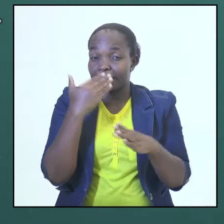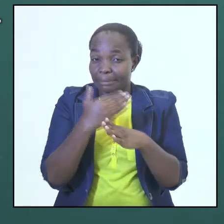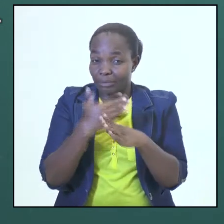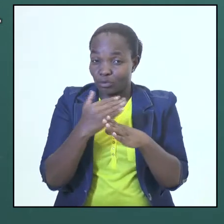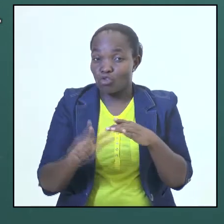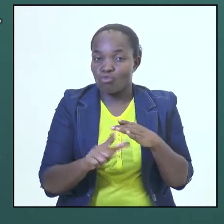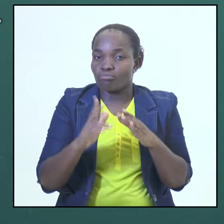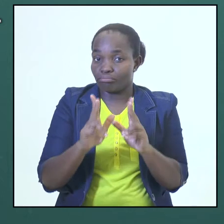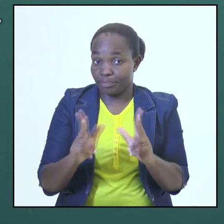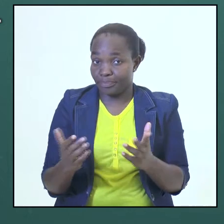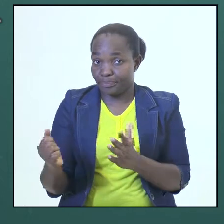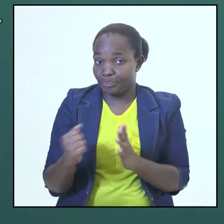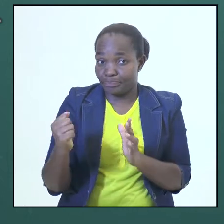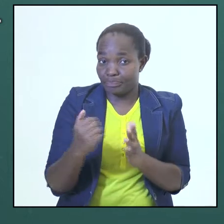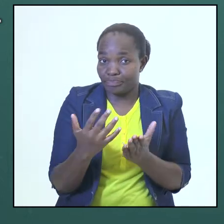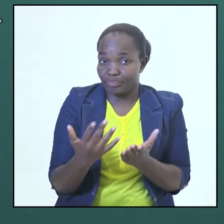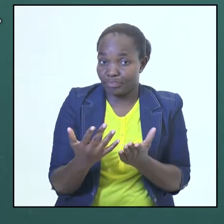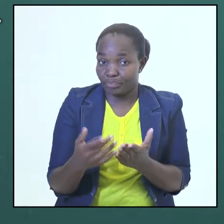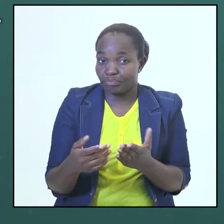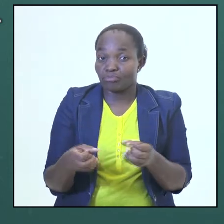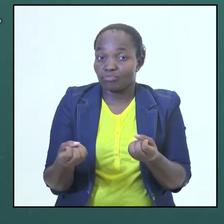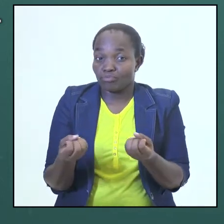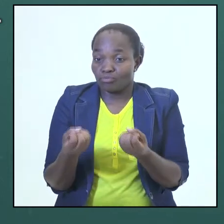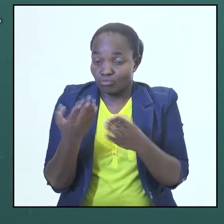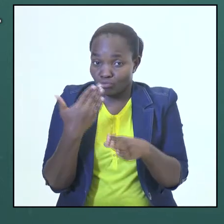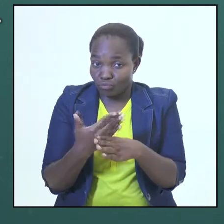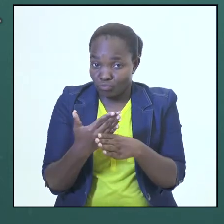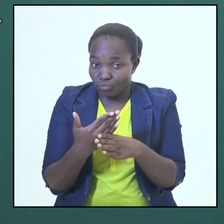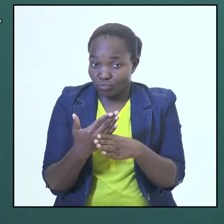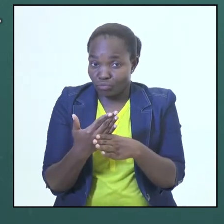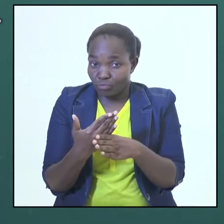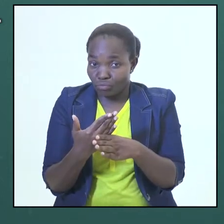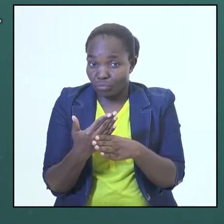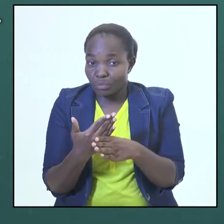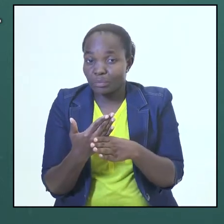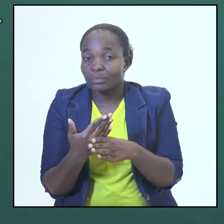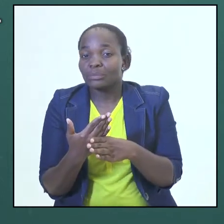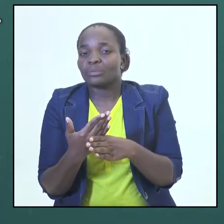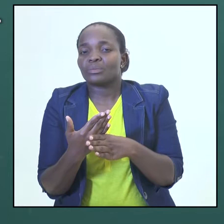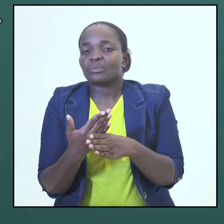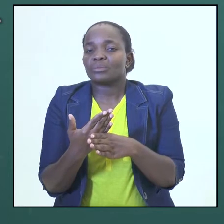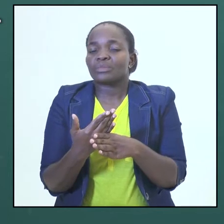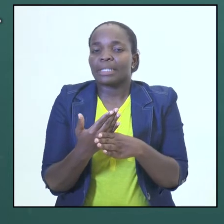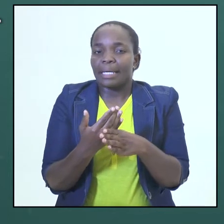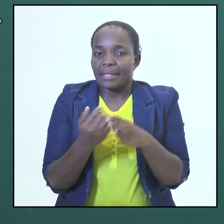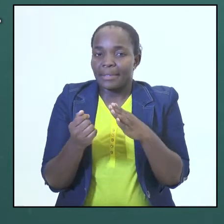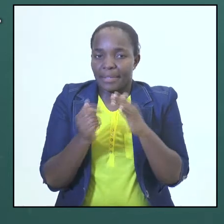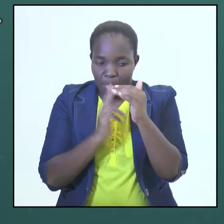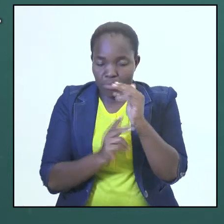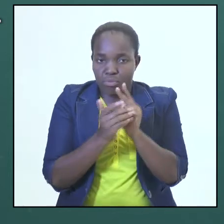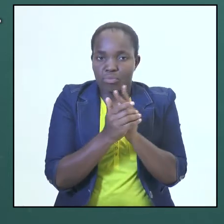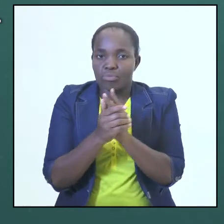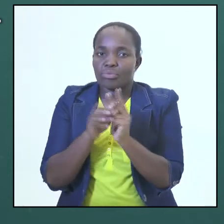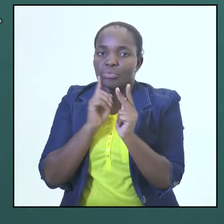locals. The jobs created by tourists include sales of crafts, tour guides, and working